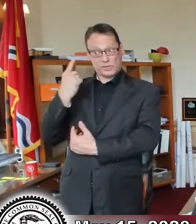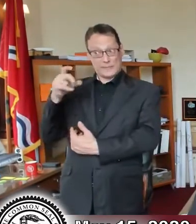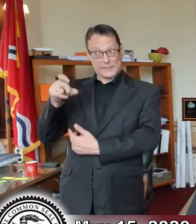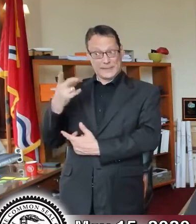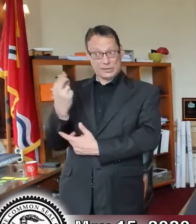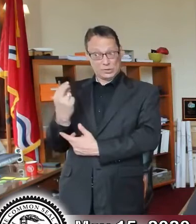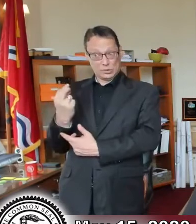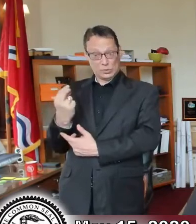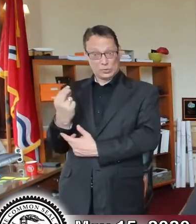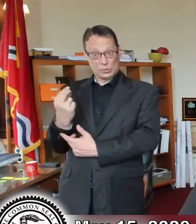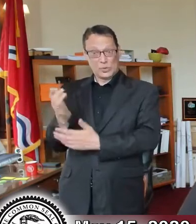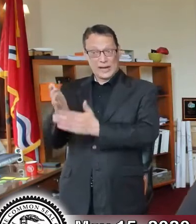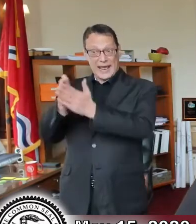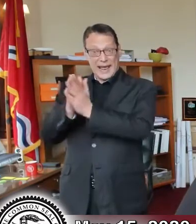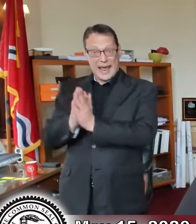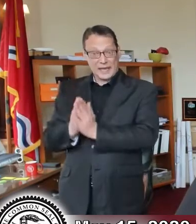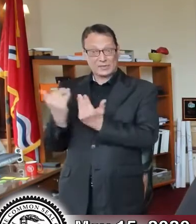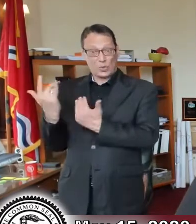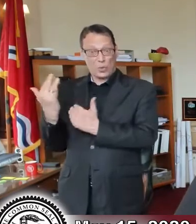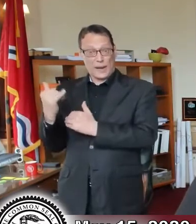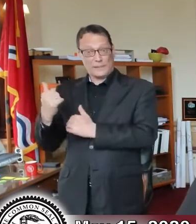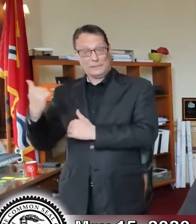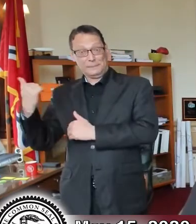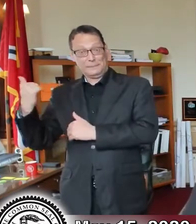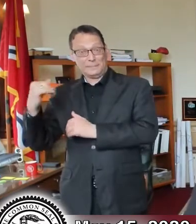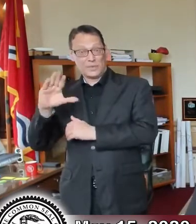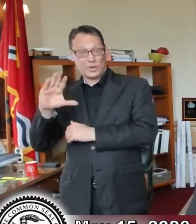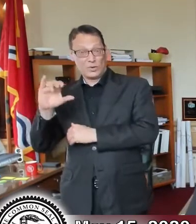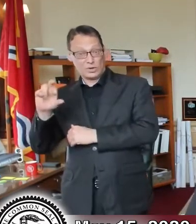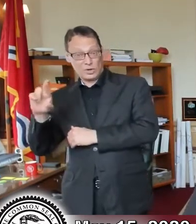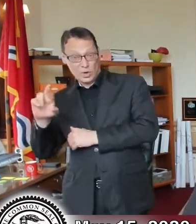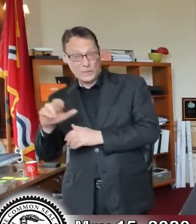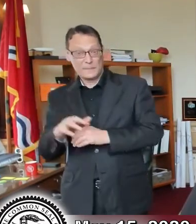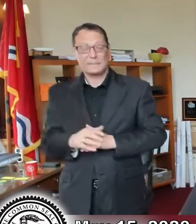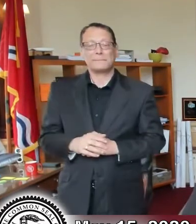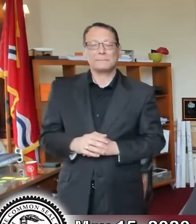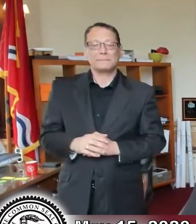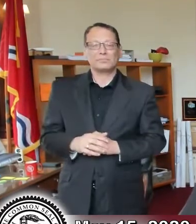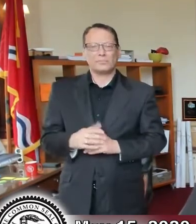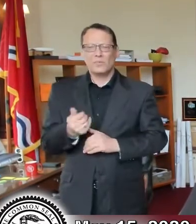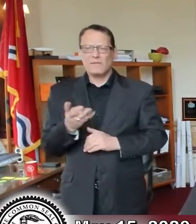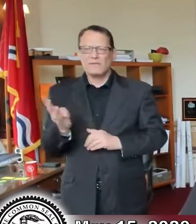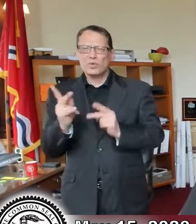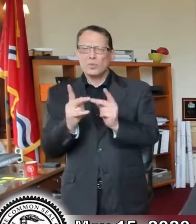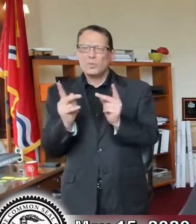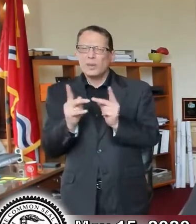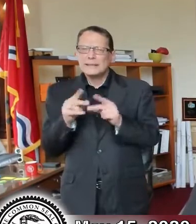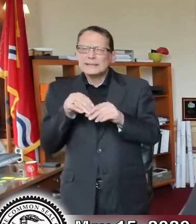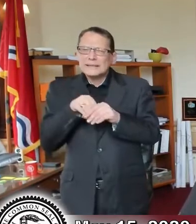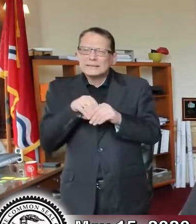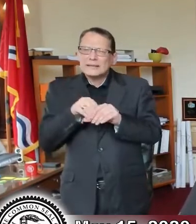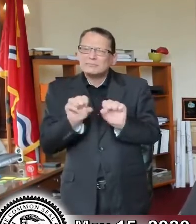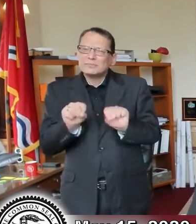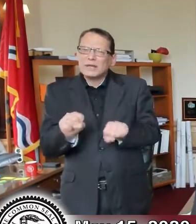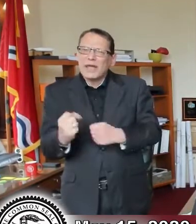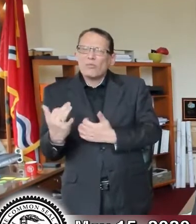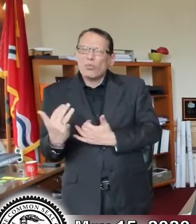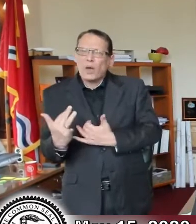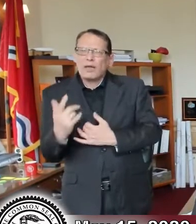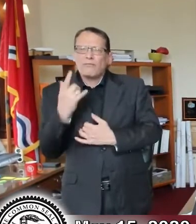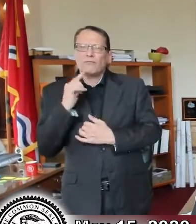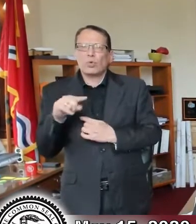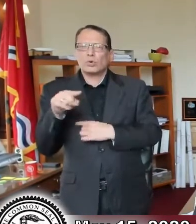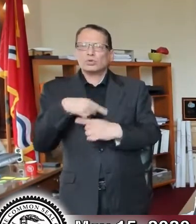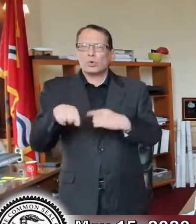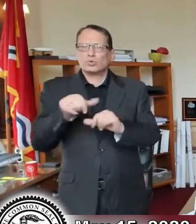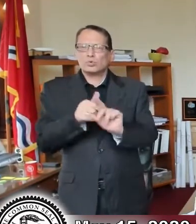do, you'll be asked to wait in your car, or we do have a few places within City Hall that you can wait and be socially distanced,